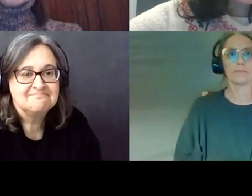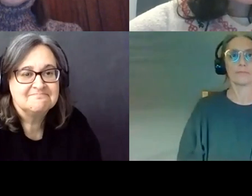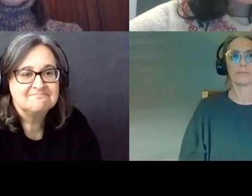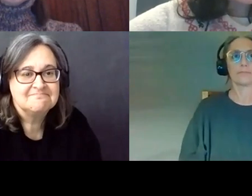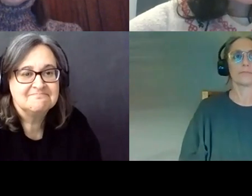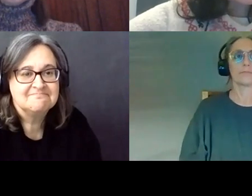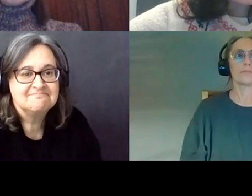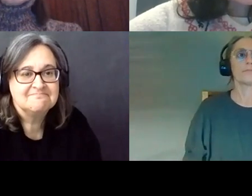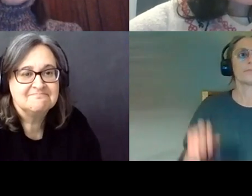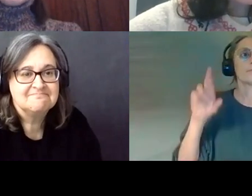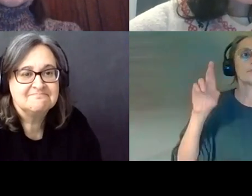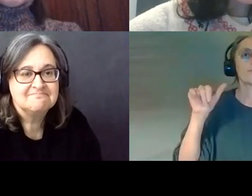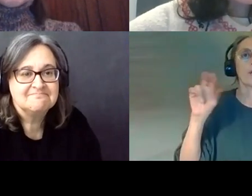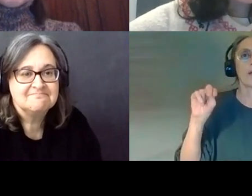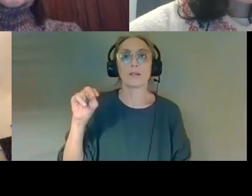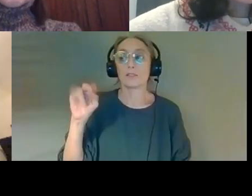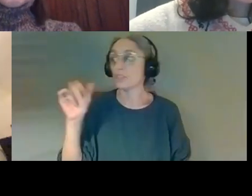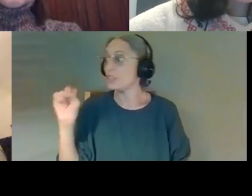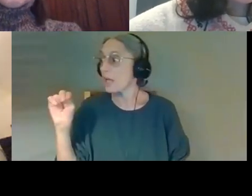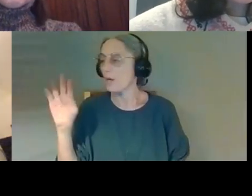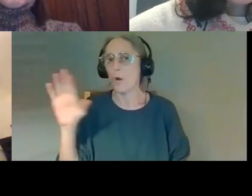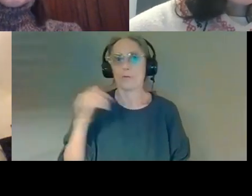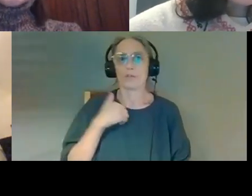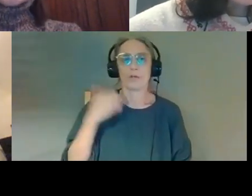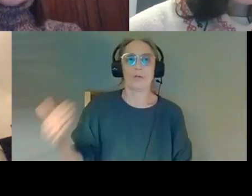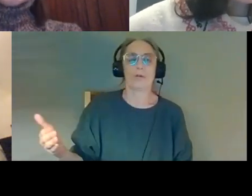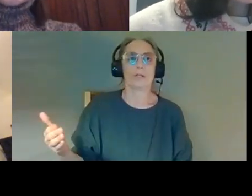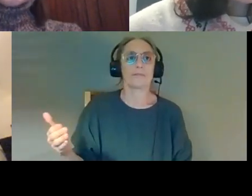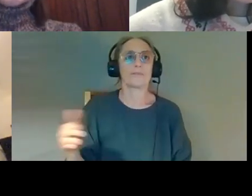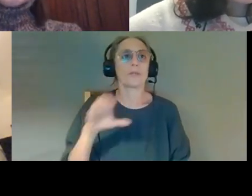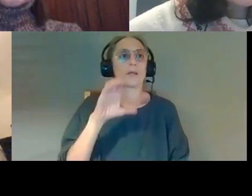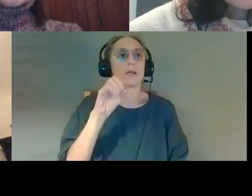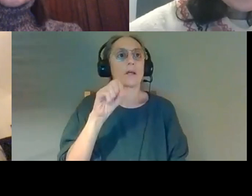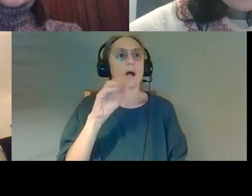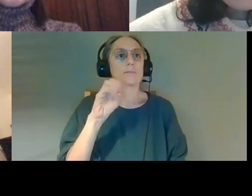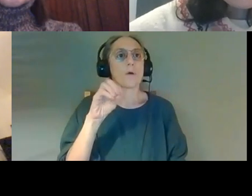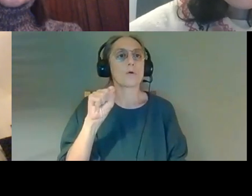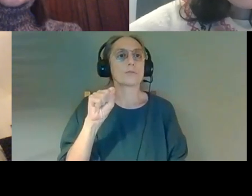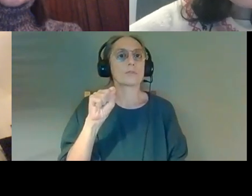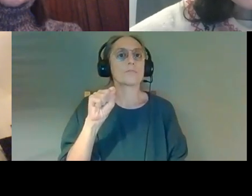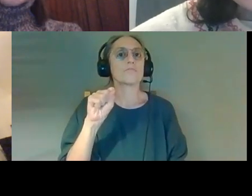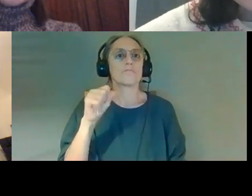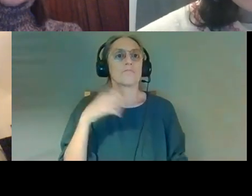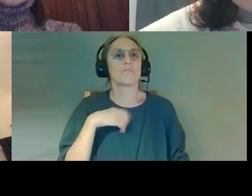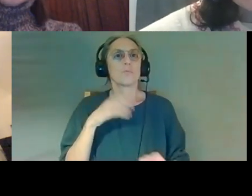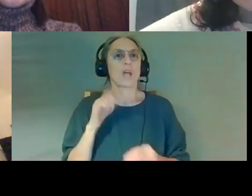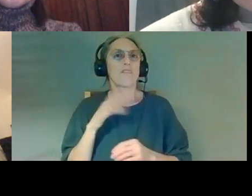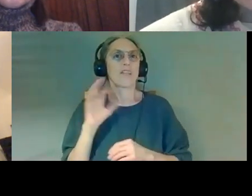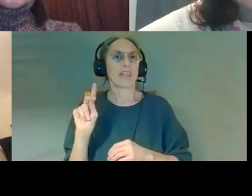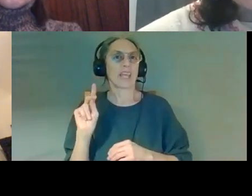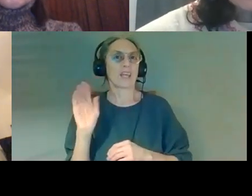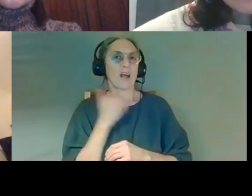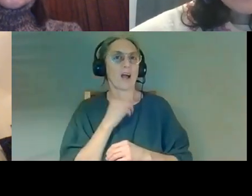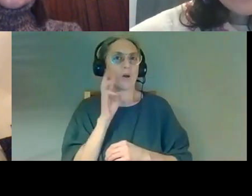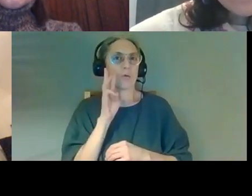Jen, oh, I'm sorry, go ahead. No, I'll just paste in here our link, which has some